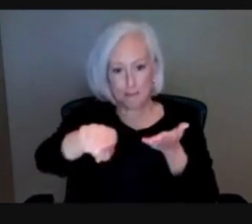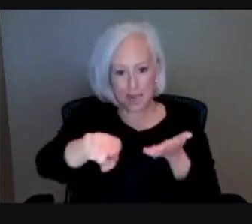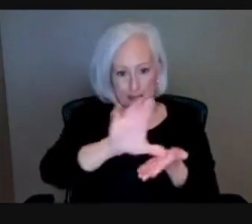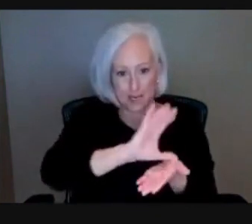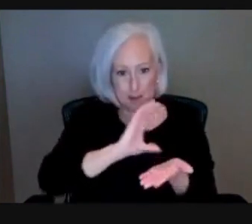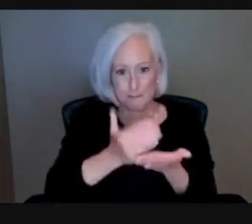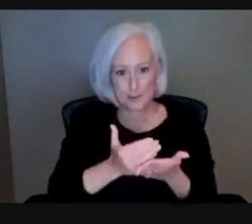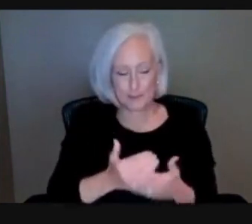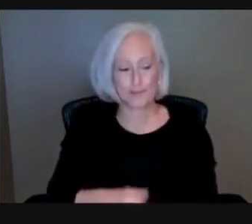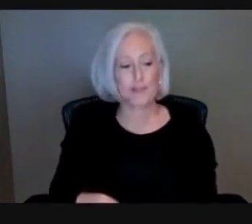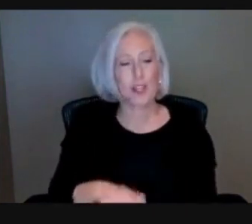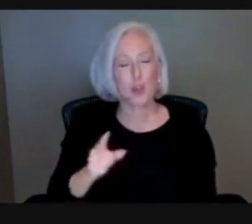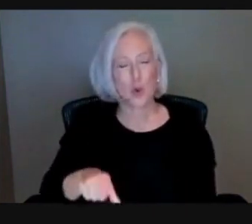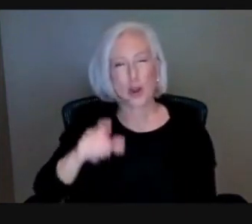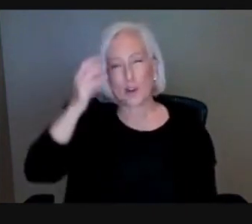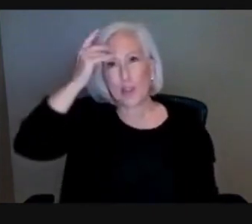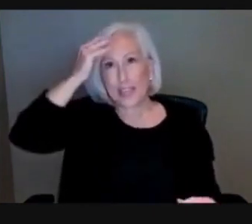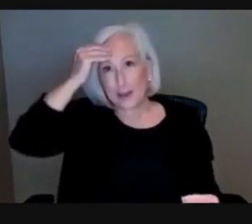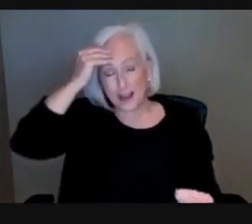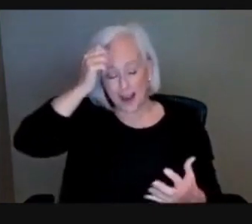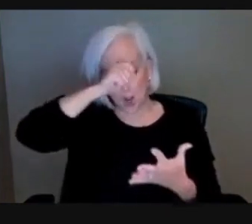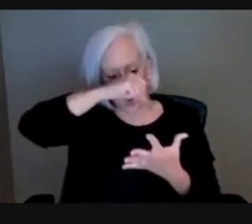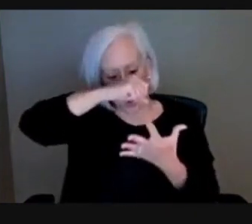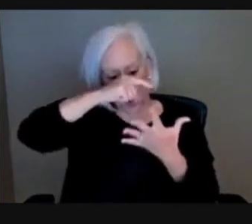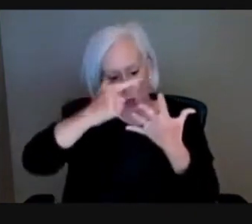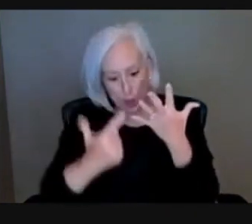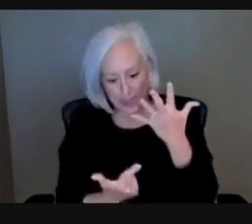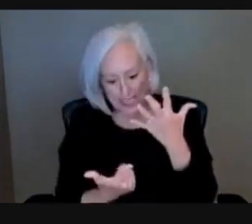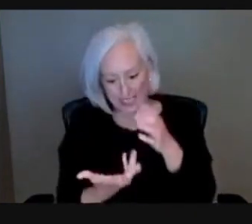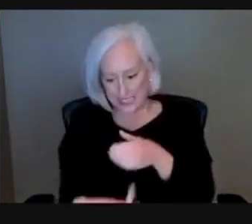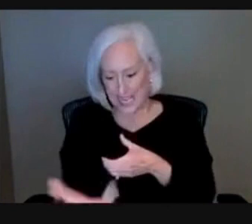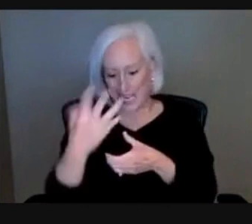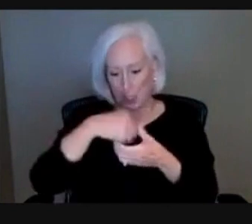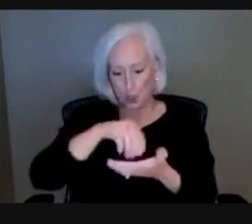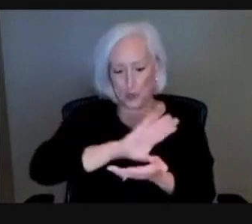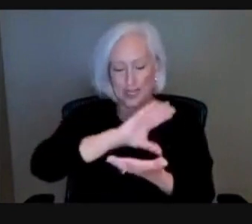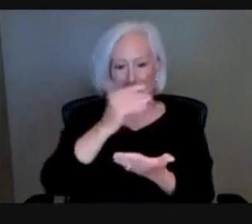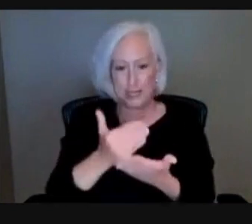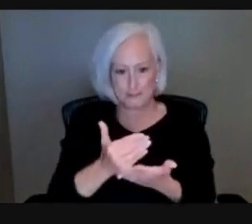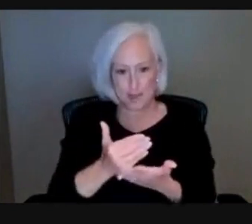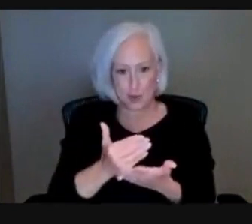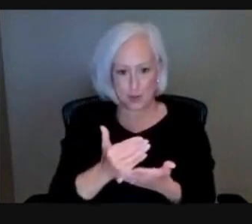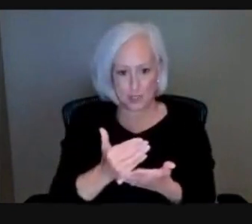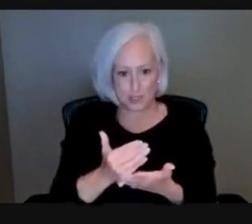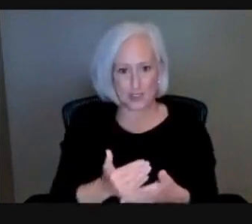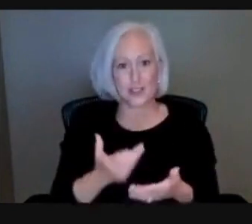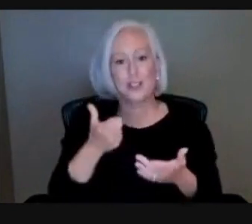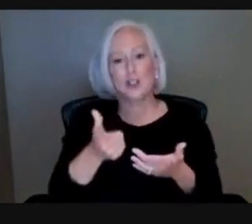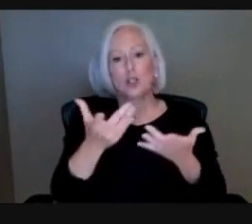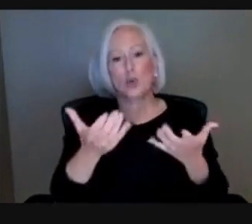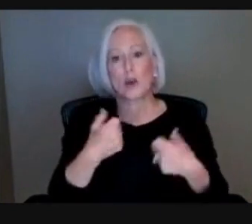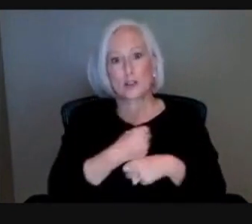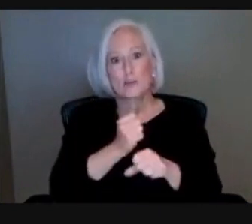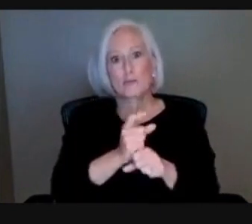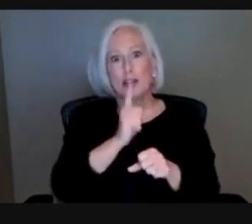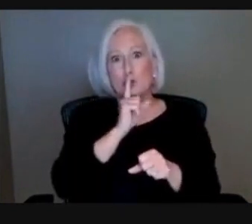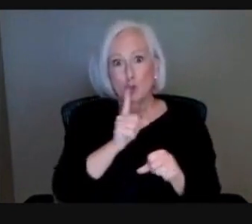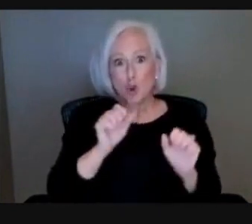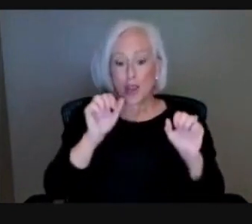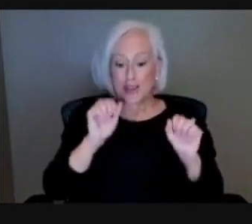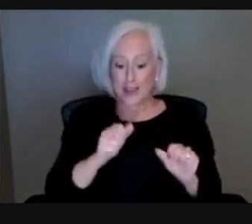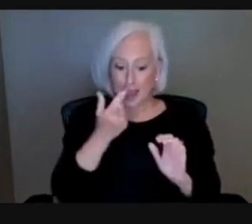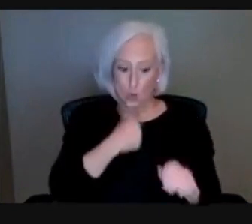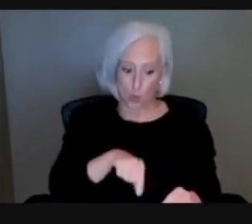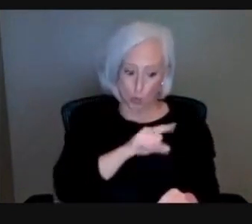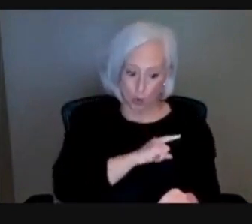into consideration every single thing that you will be paying on a monthly payment, because you want to ensure that you not only qualify for